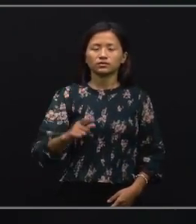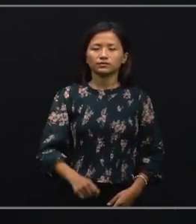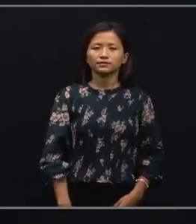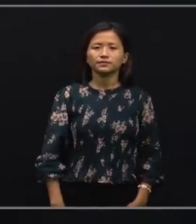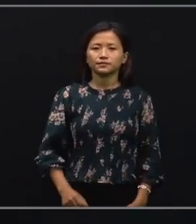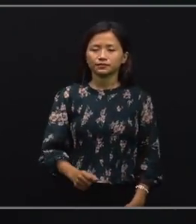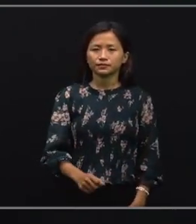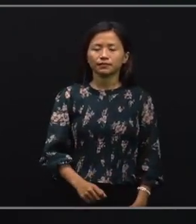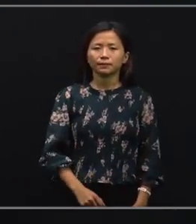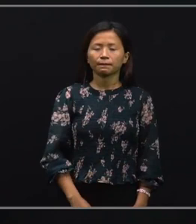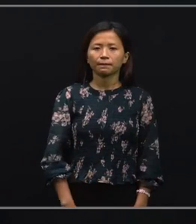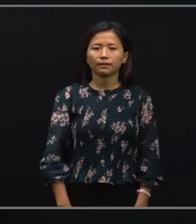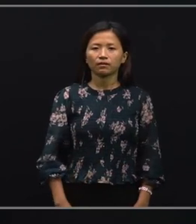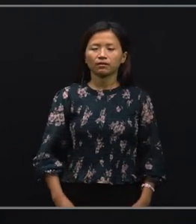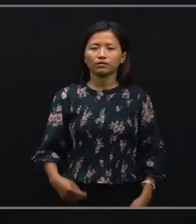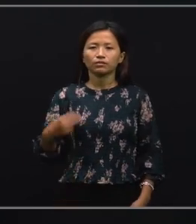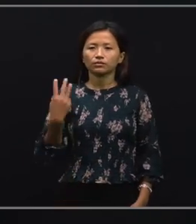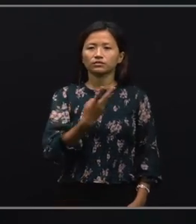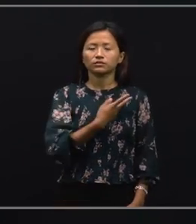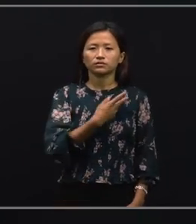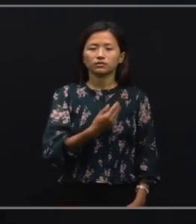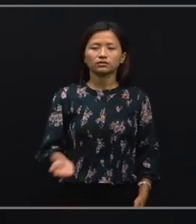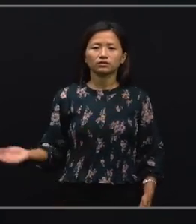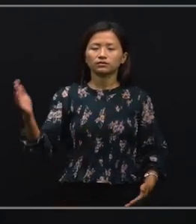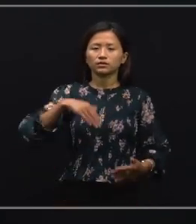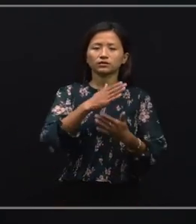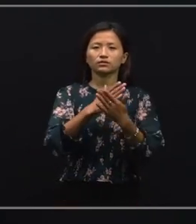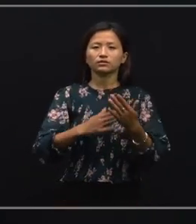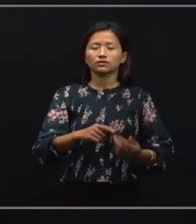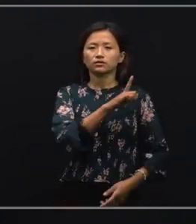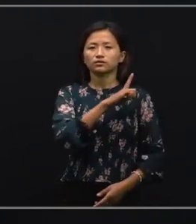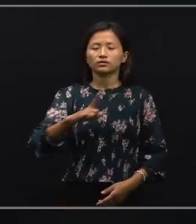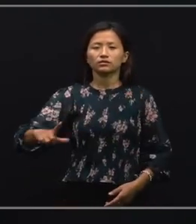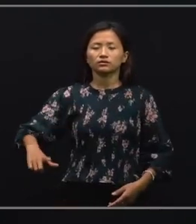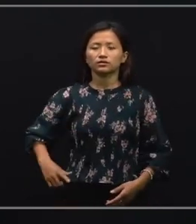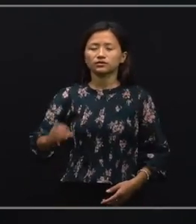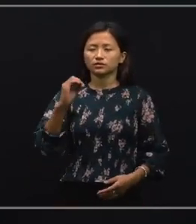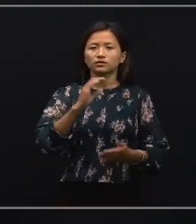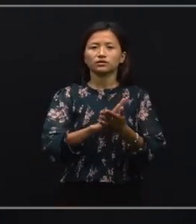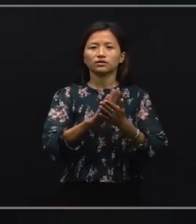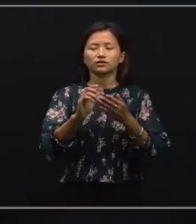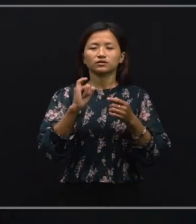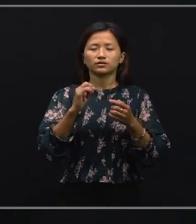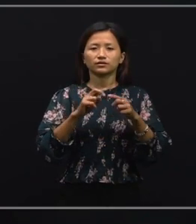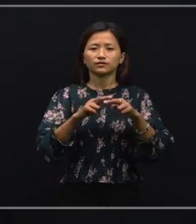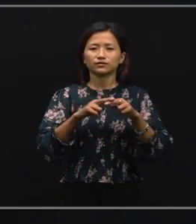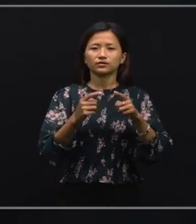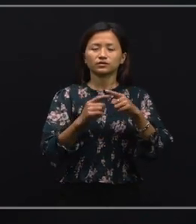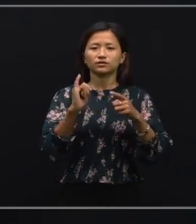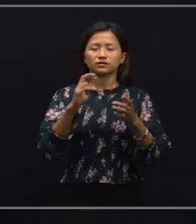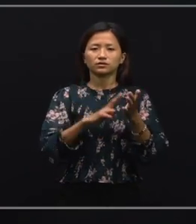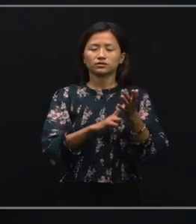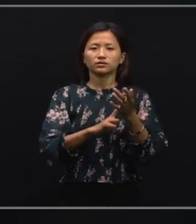Scottish people. And so, here you will also come across the word lord and chieftain, which will be different